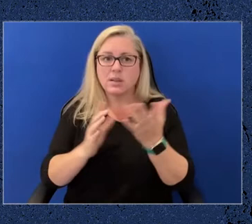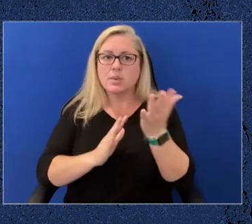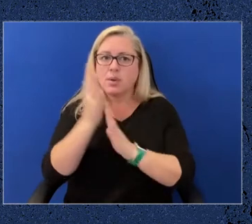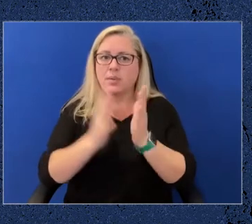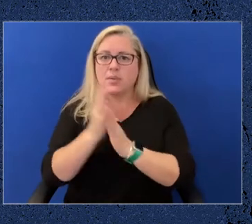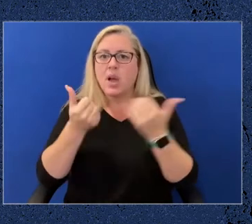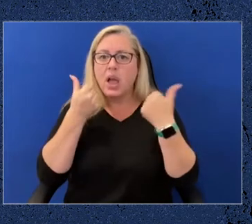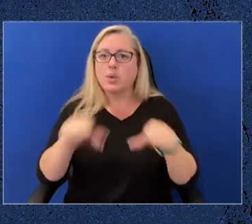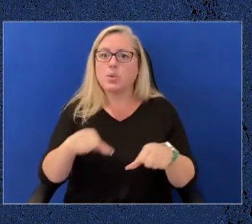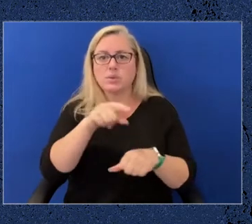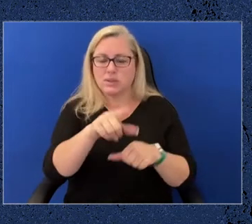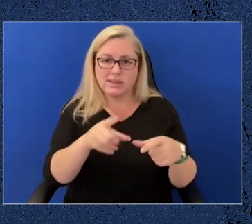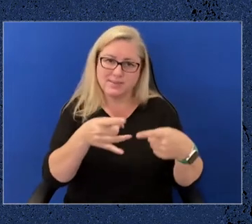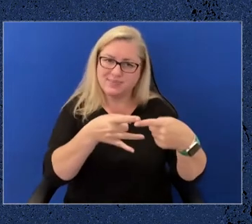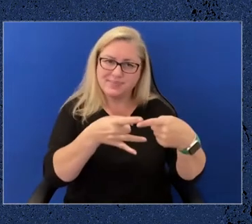over. And that